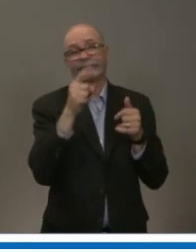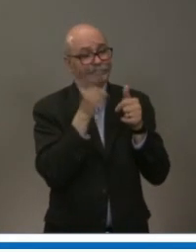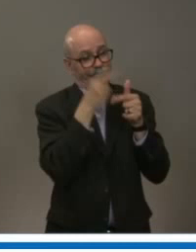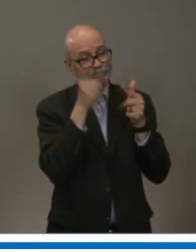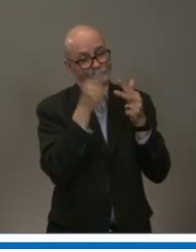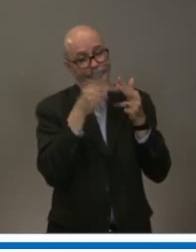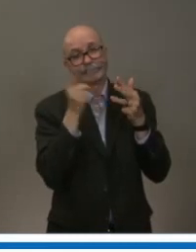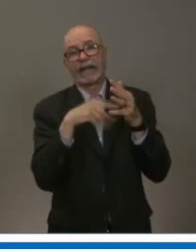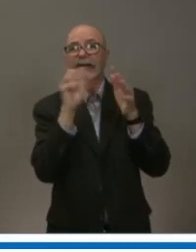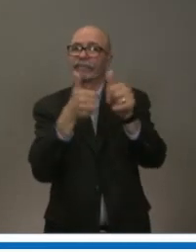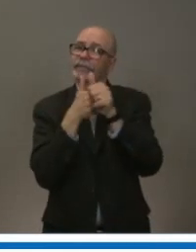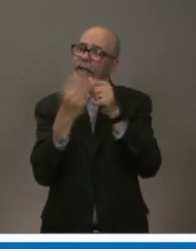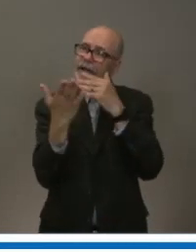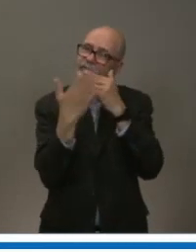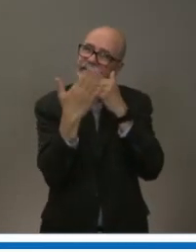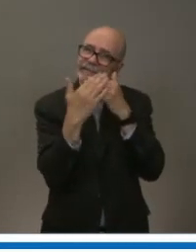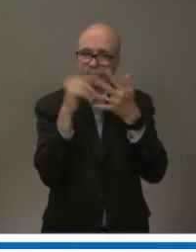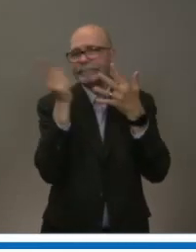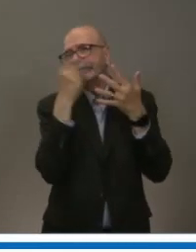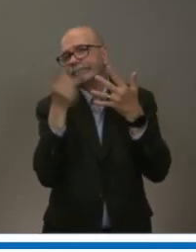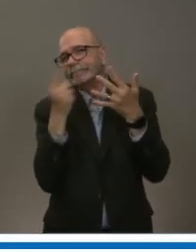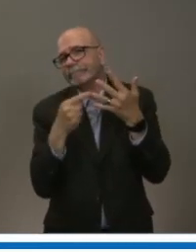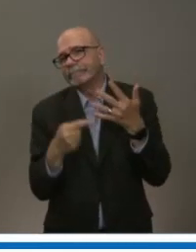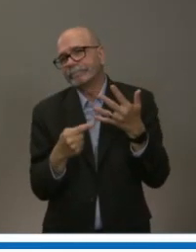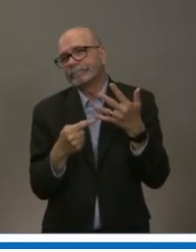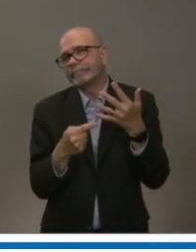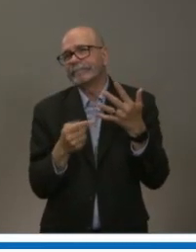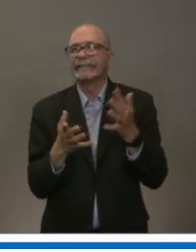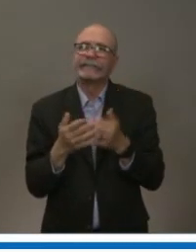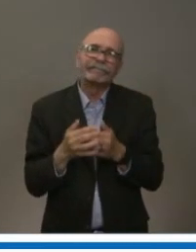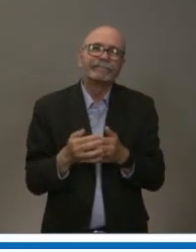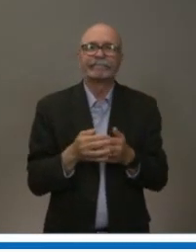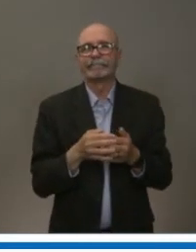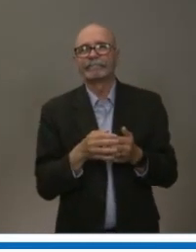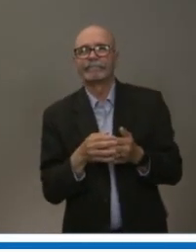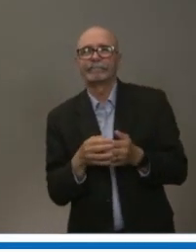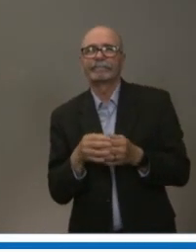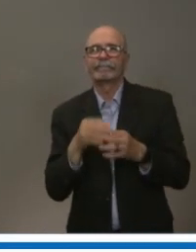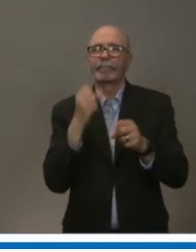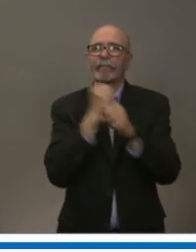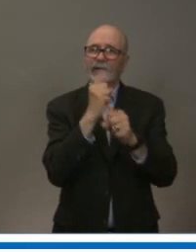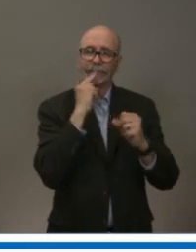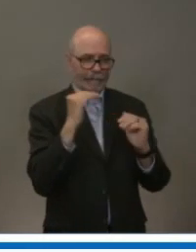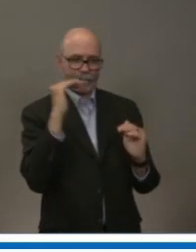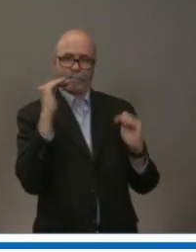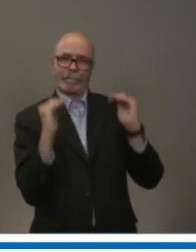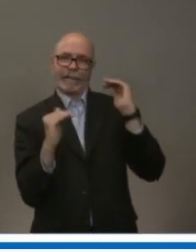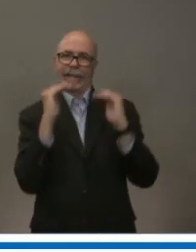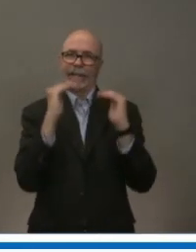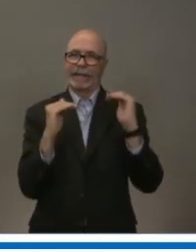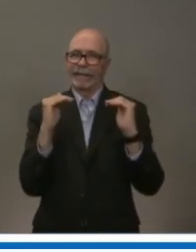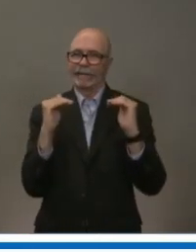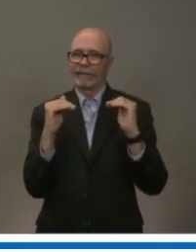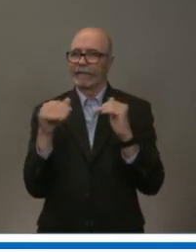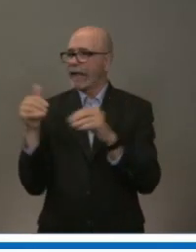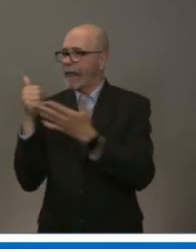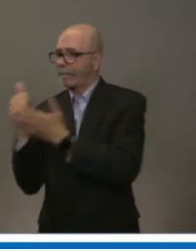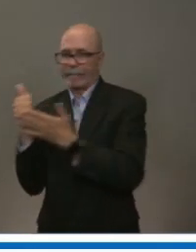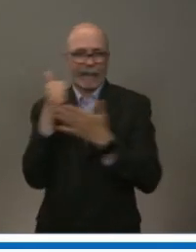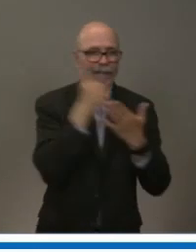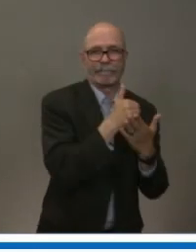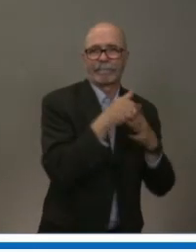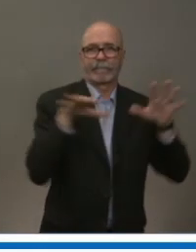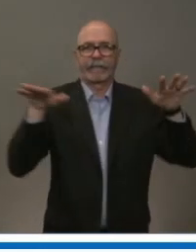trying to sustain the other parts of our healthcare system to help people out with those challenges as best we can. But it's a necessary